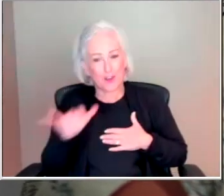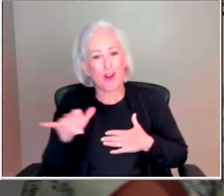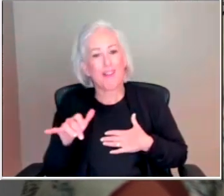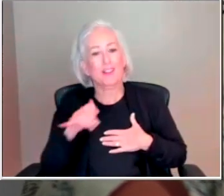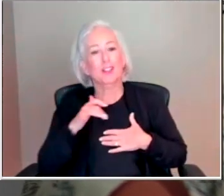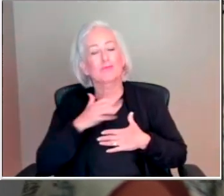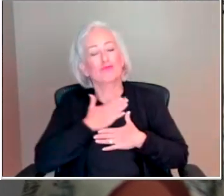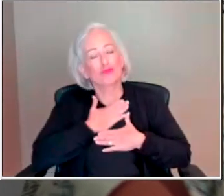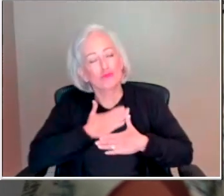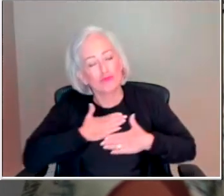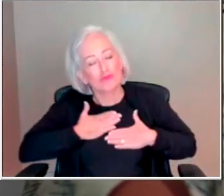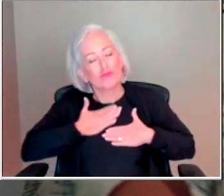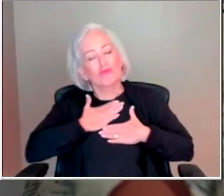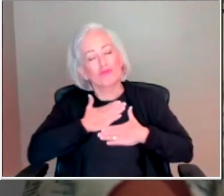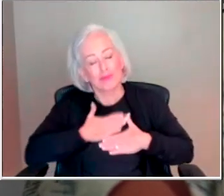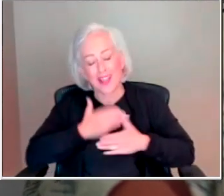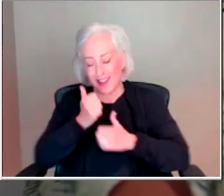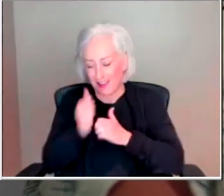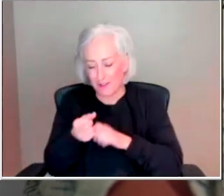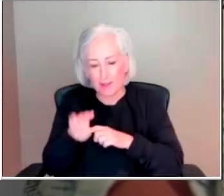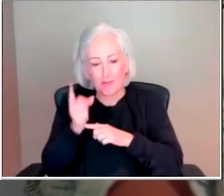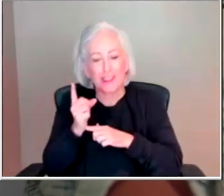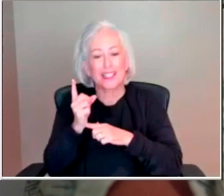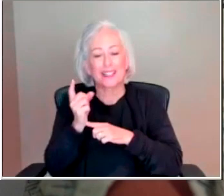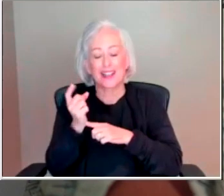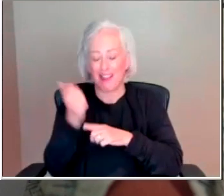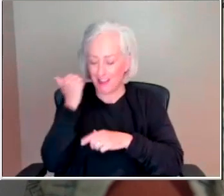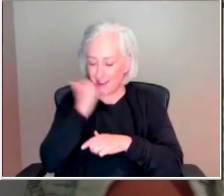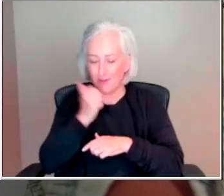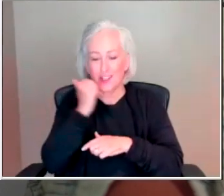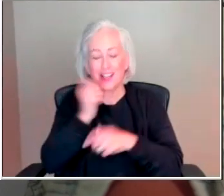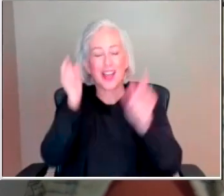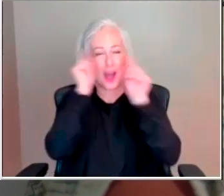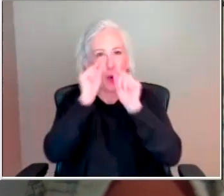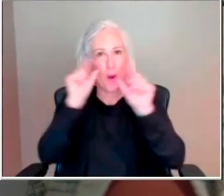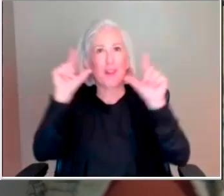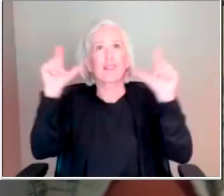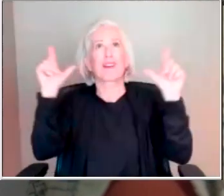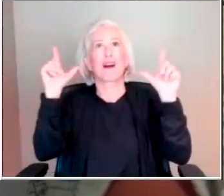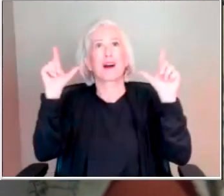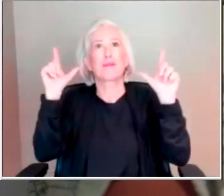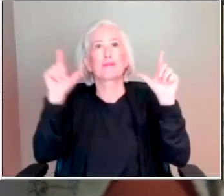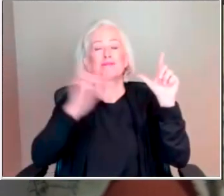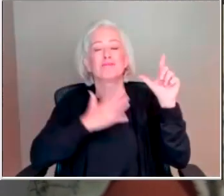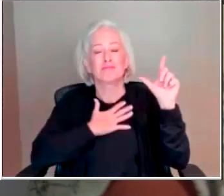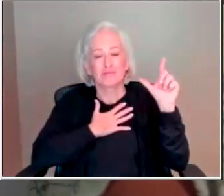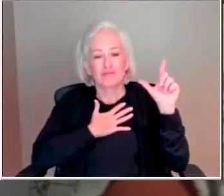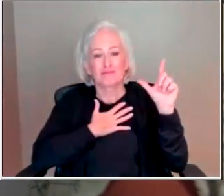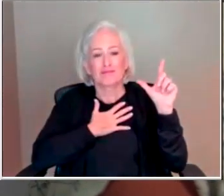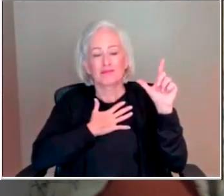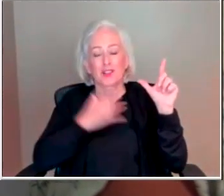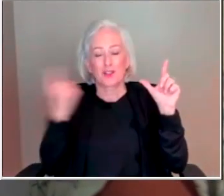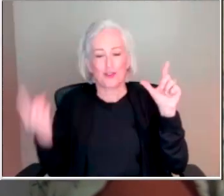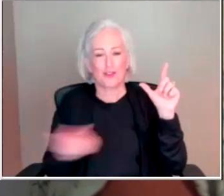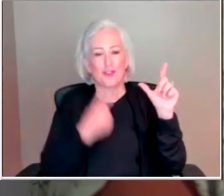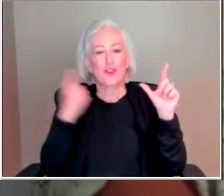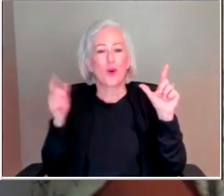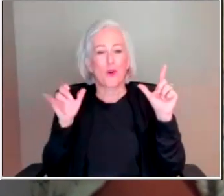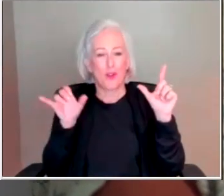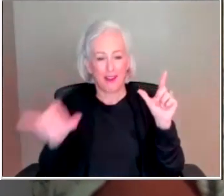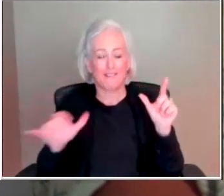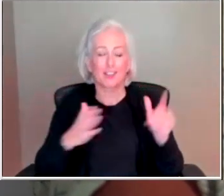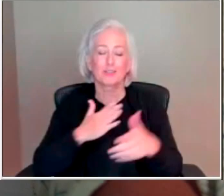Every moment, every day I wake up and open my eyes, I will be forever, ever